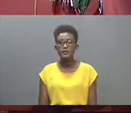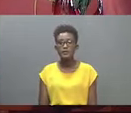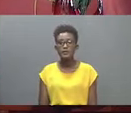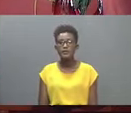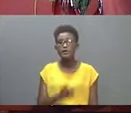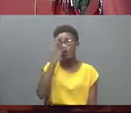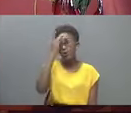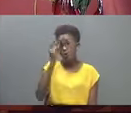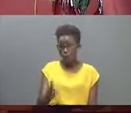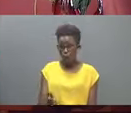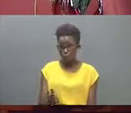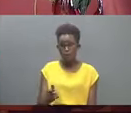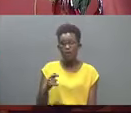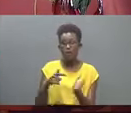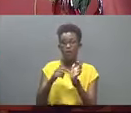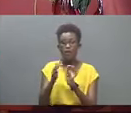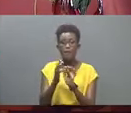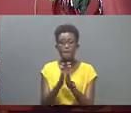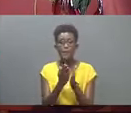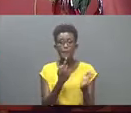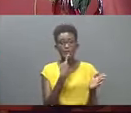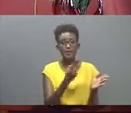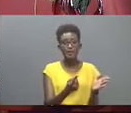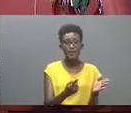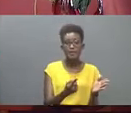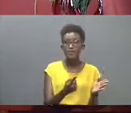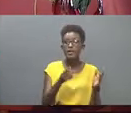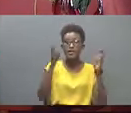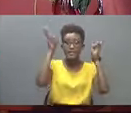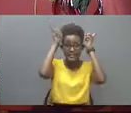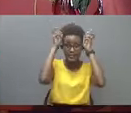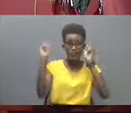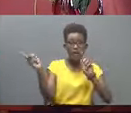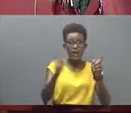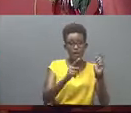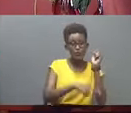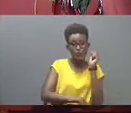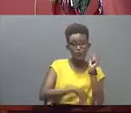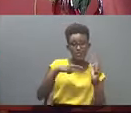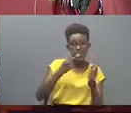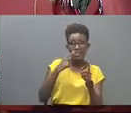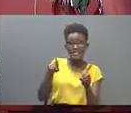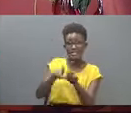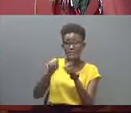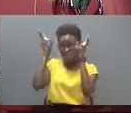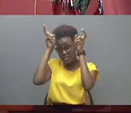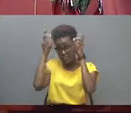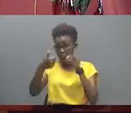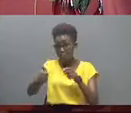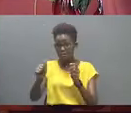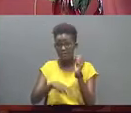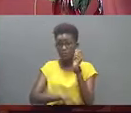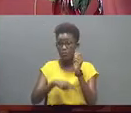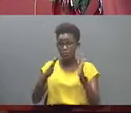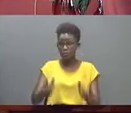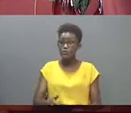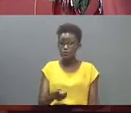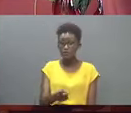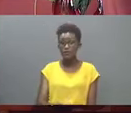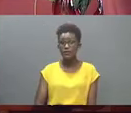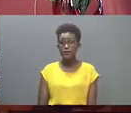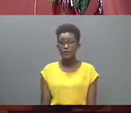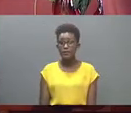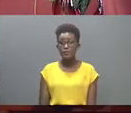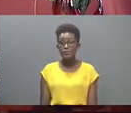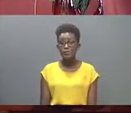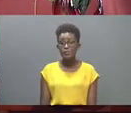Because the Bible says the devil, the thief comes to steal. The devil is the thief. Rero Bibiliya ivuga umujura azanwa